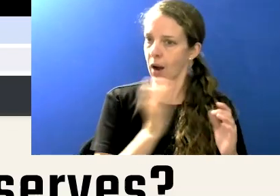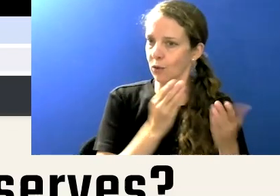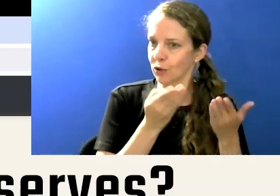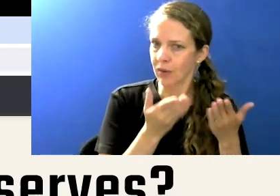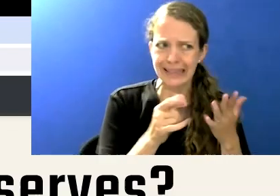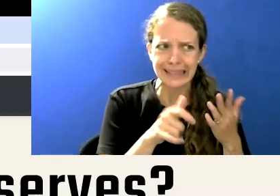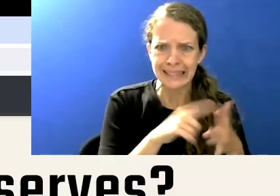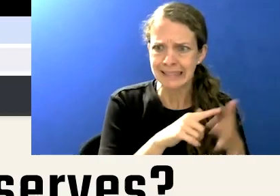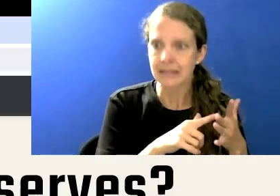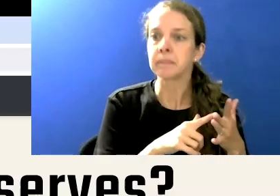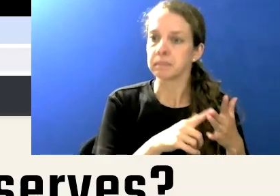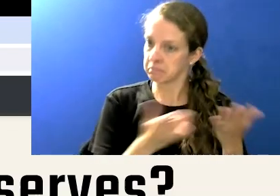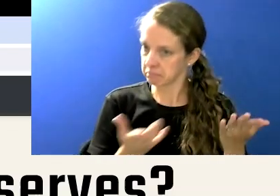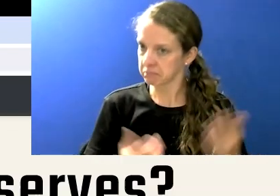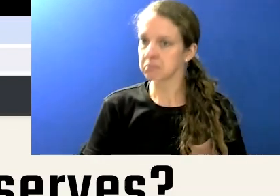services.